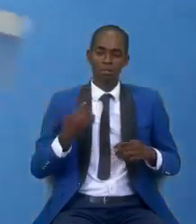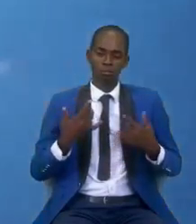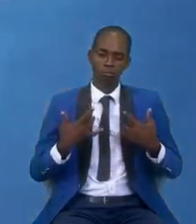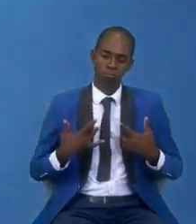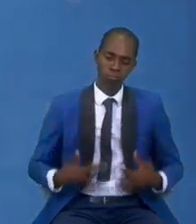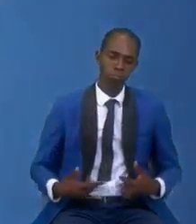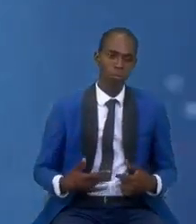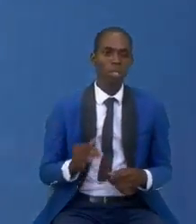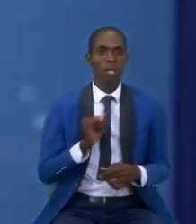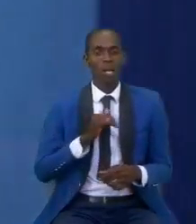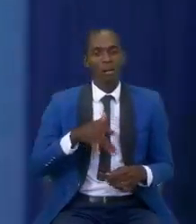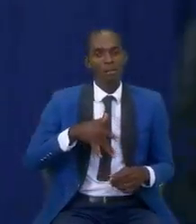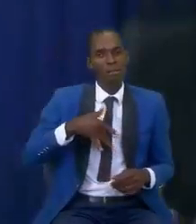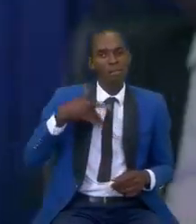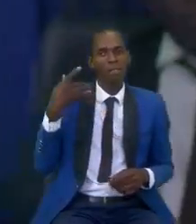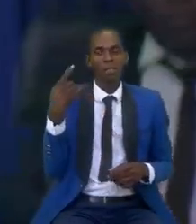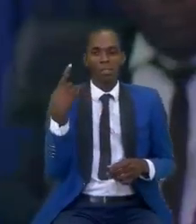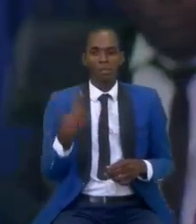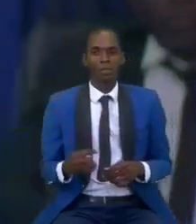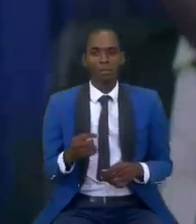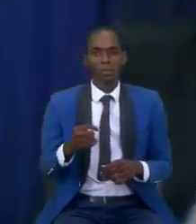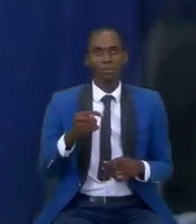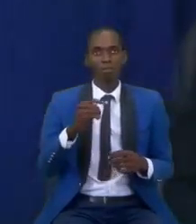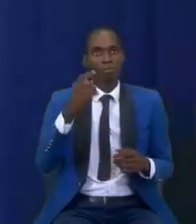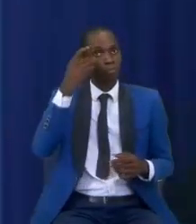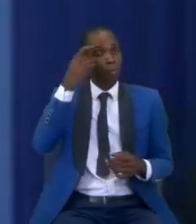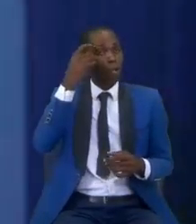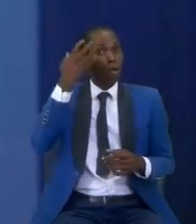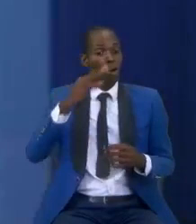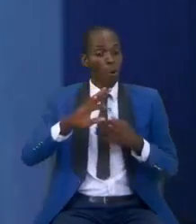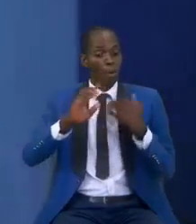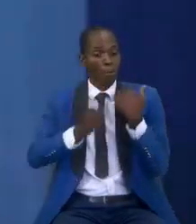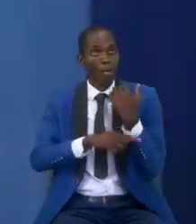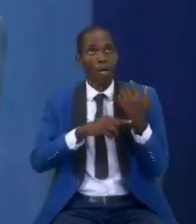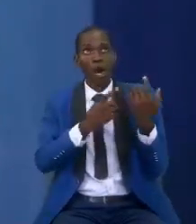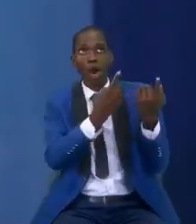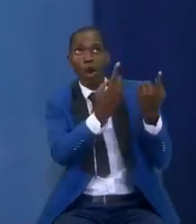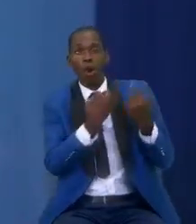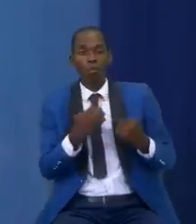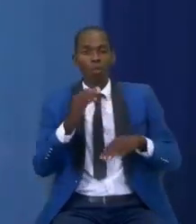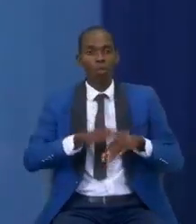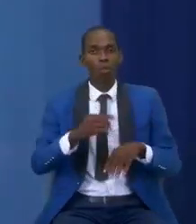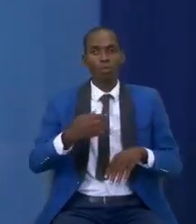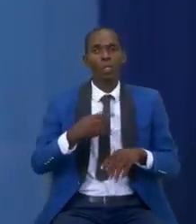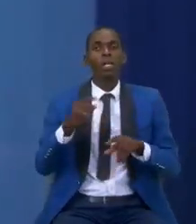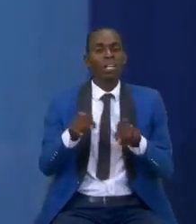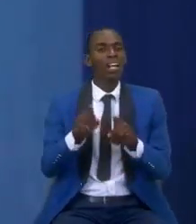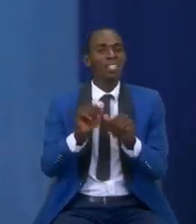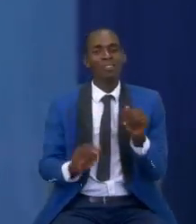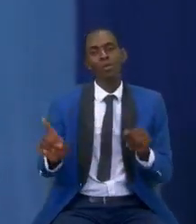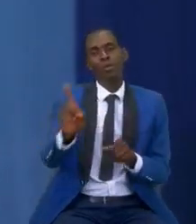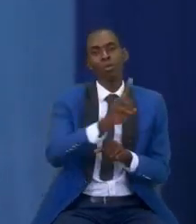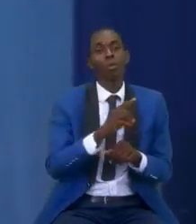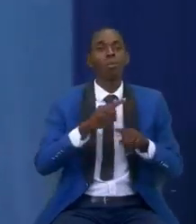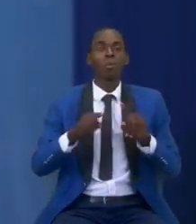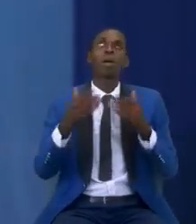like everybody else. But thank God that the Almighty God has laid on him, on Christ. Christ